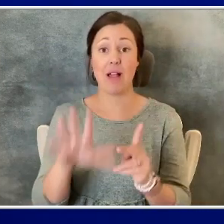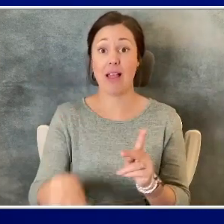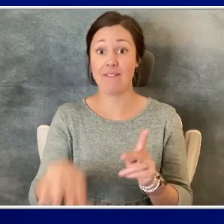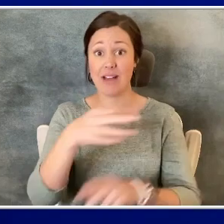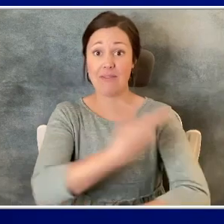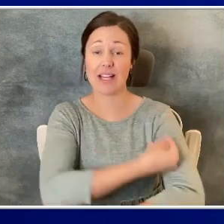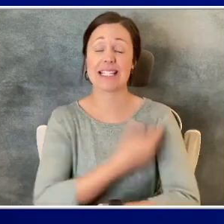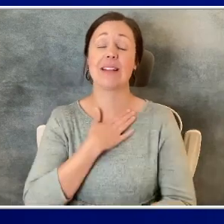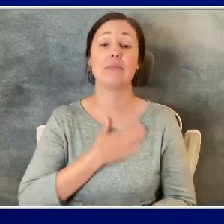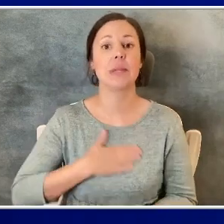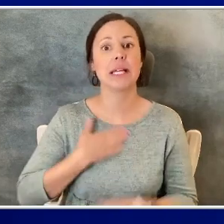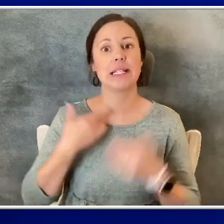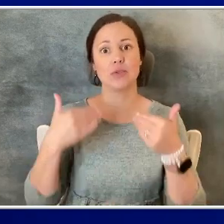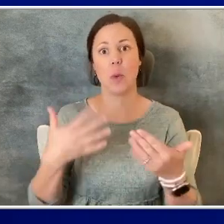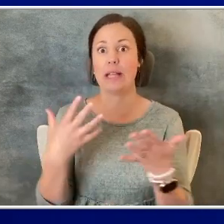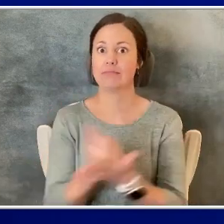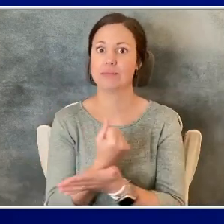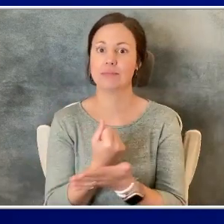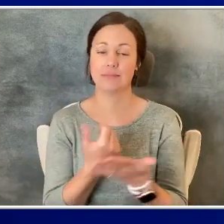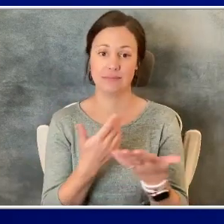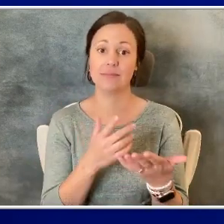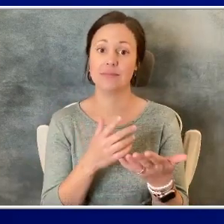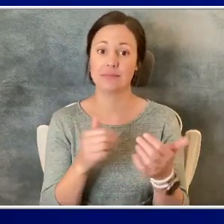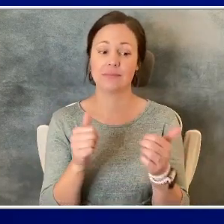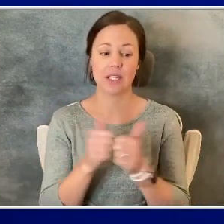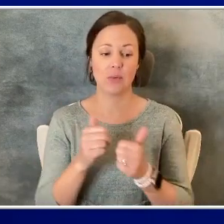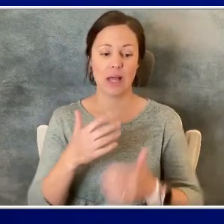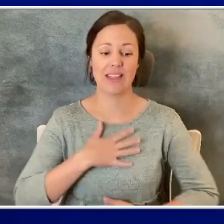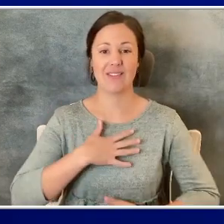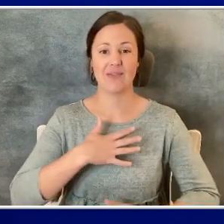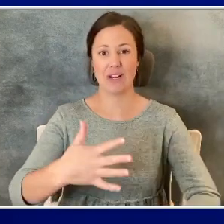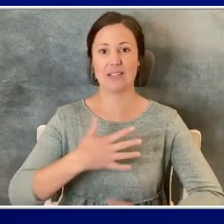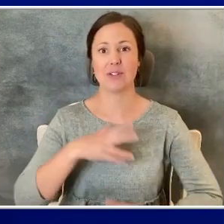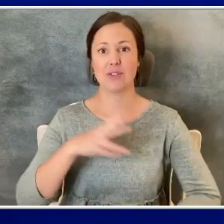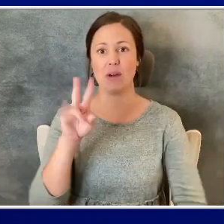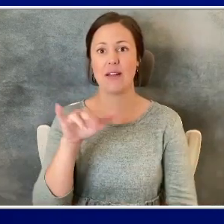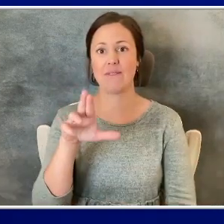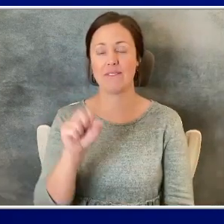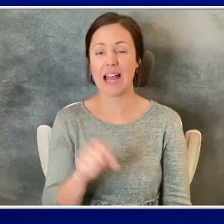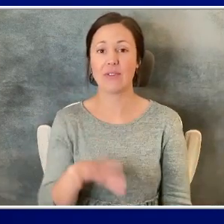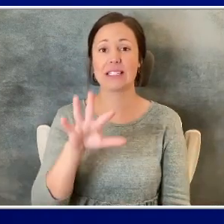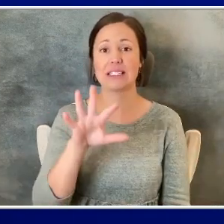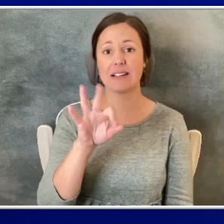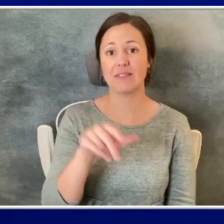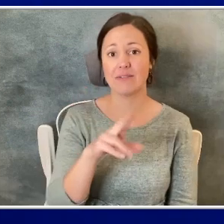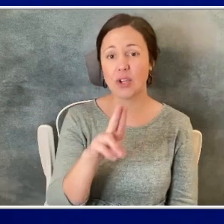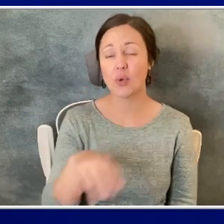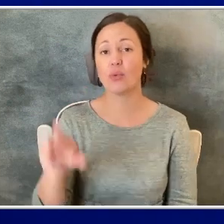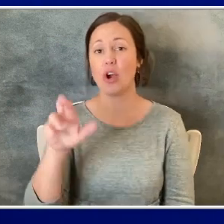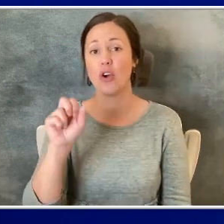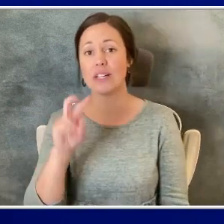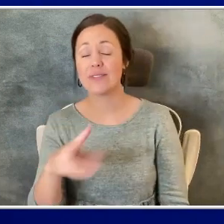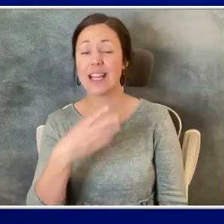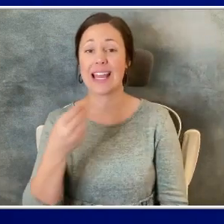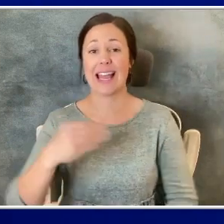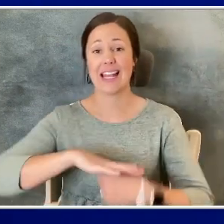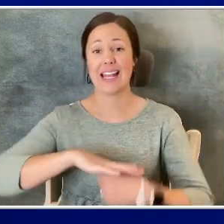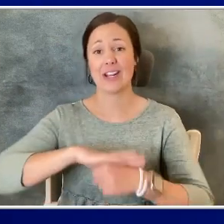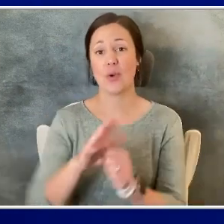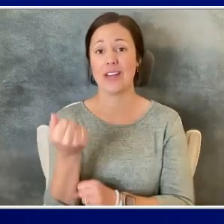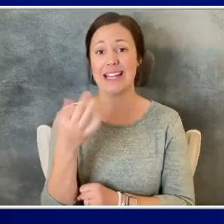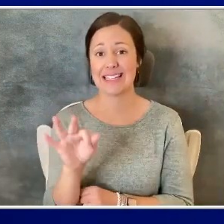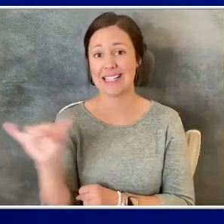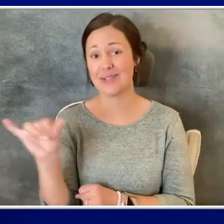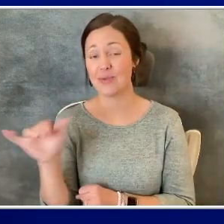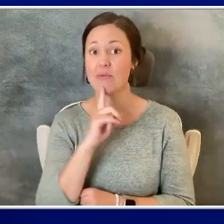vaccinated, especially against these seasonal respiratory viruses, influenza, RSV, and COVID-19. It will